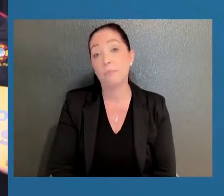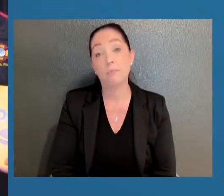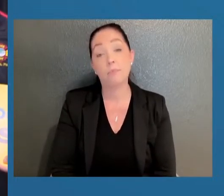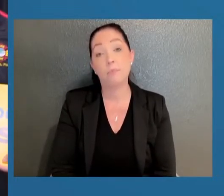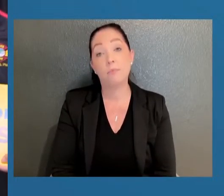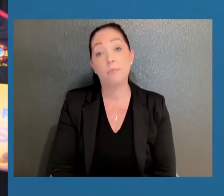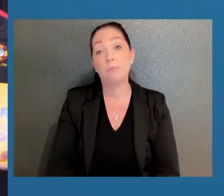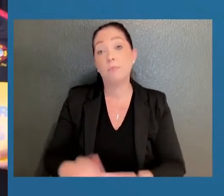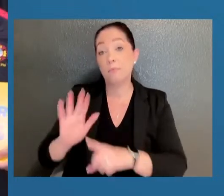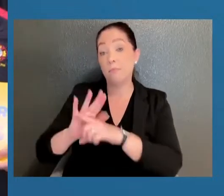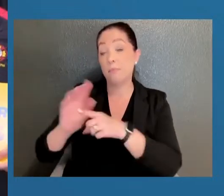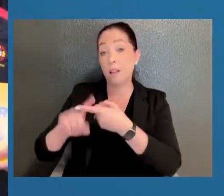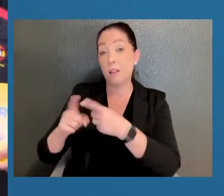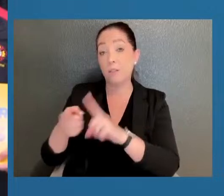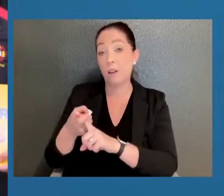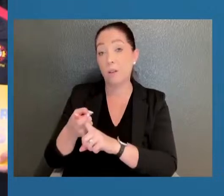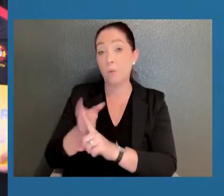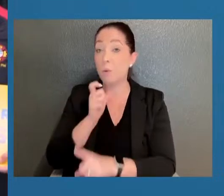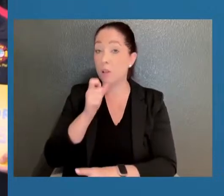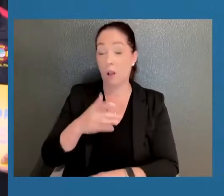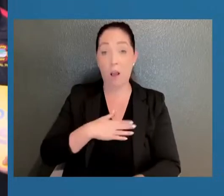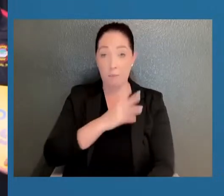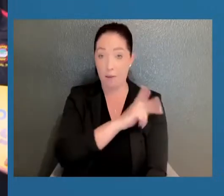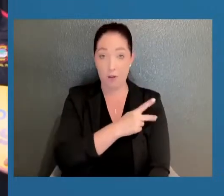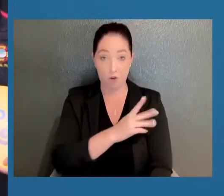His friend was not my patient.